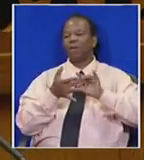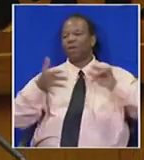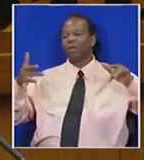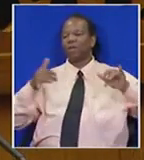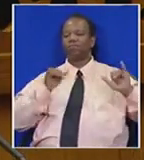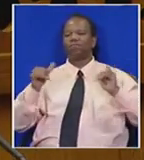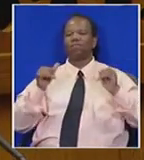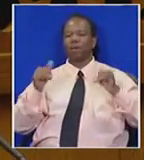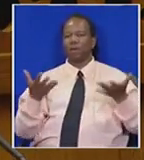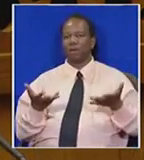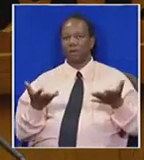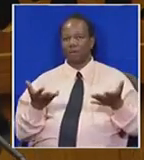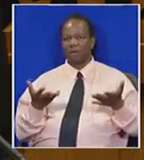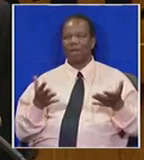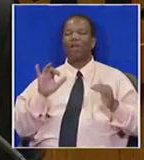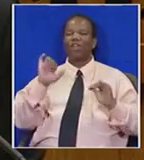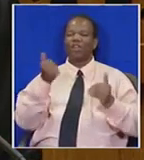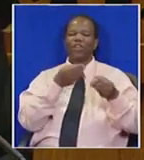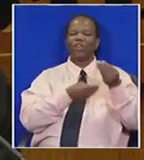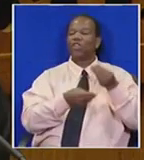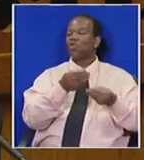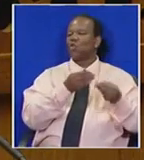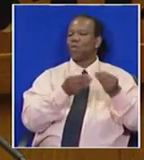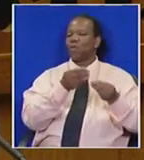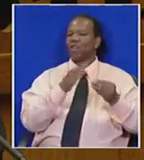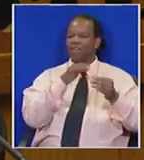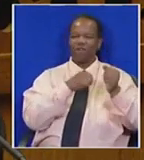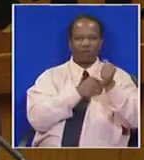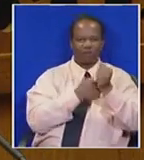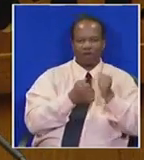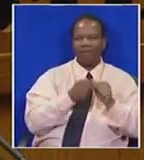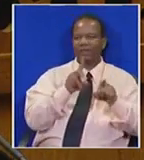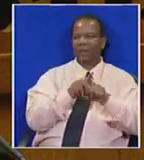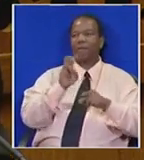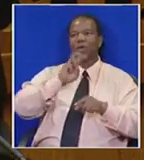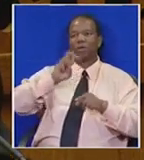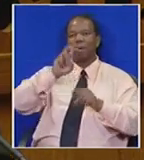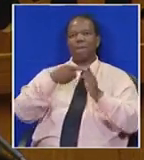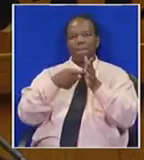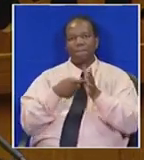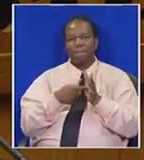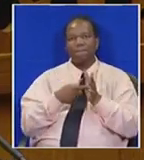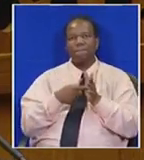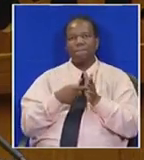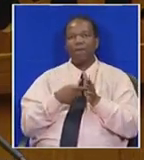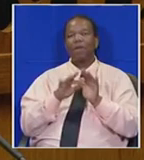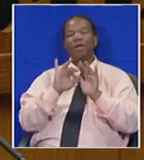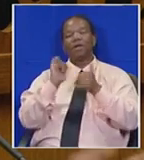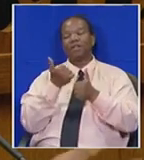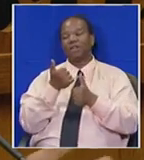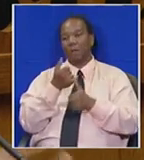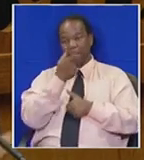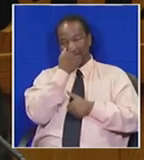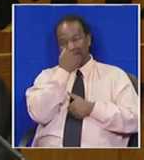access. Economic infrastructure, including tourism infrastructure, will be prioritized. The team that President Ramaphosa spoke